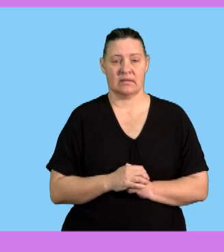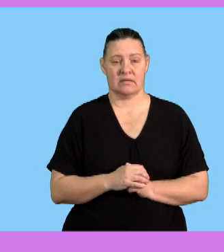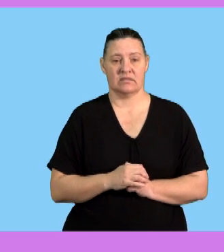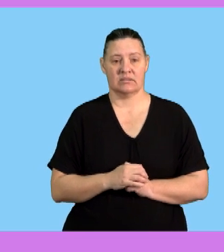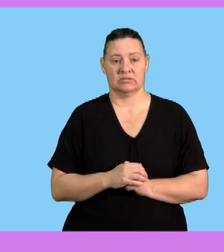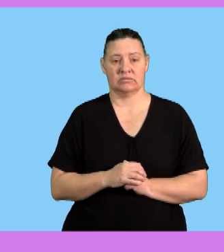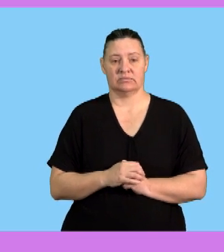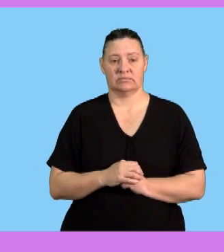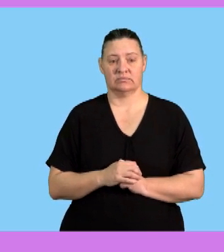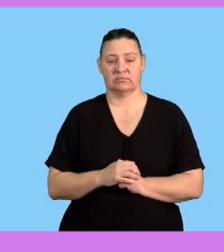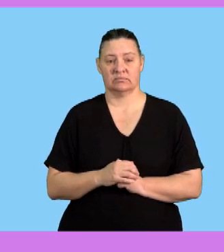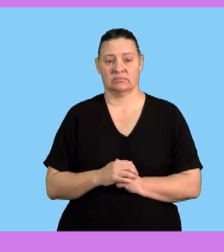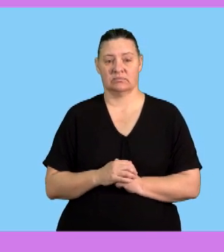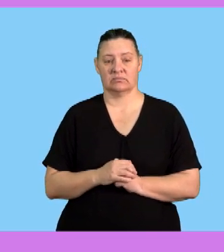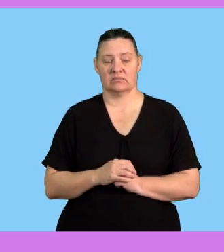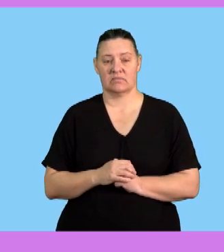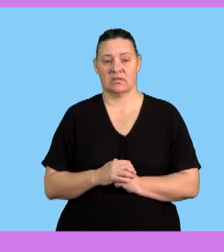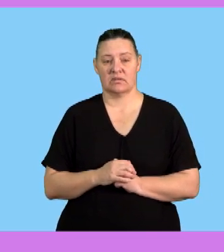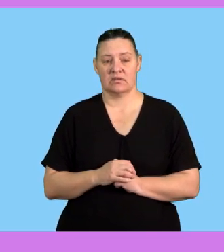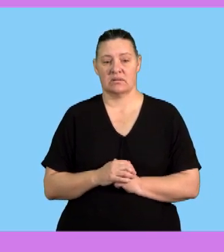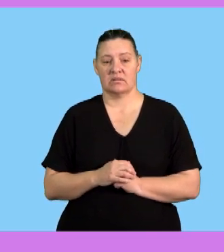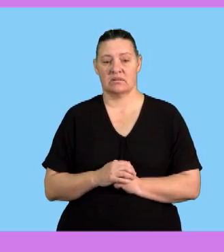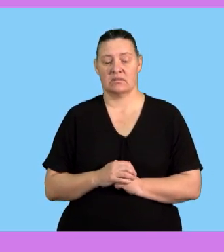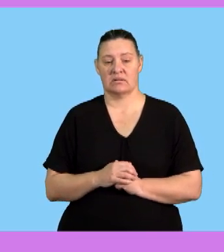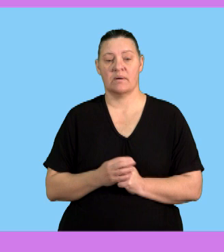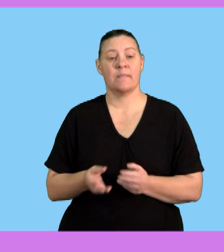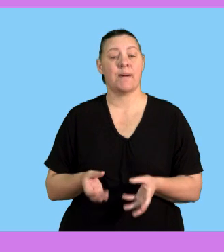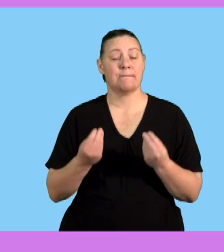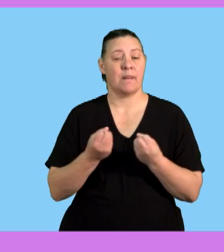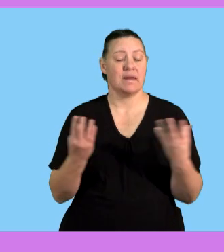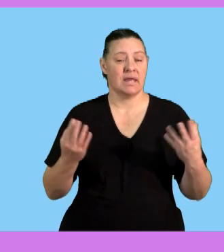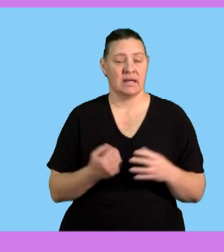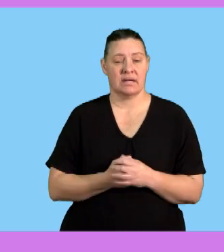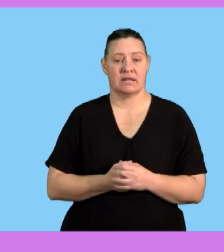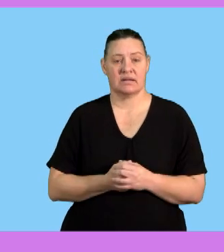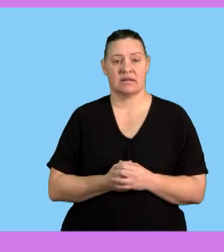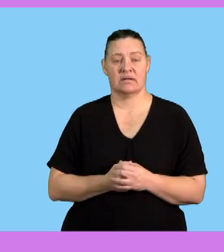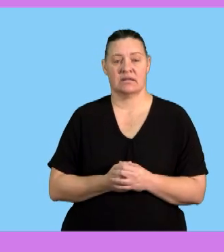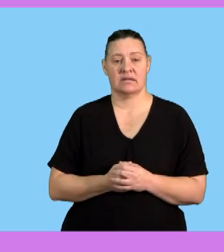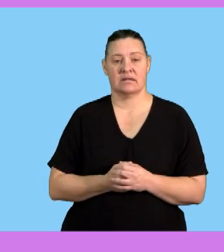1.609 kilometers. So this will give you